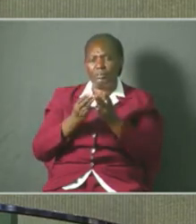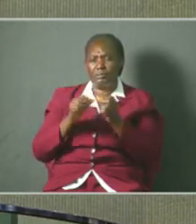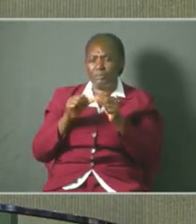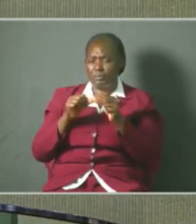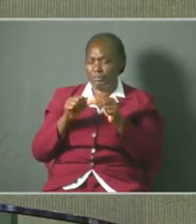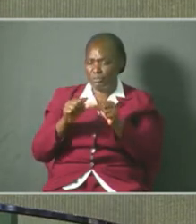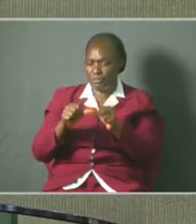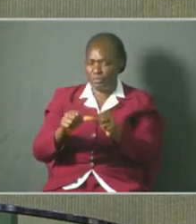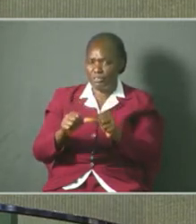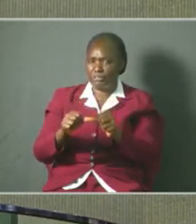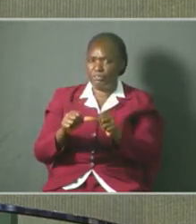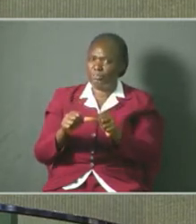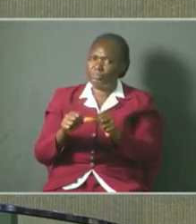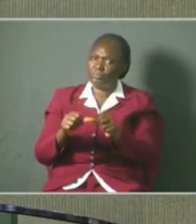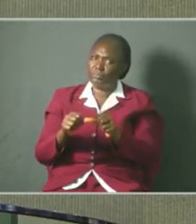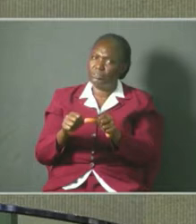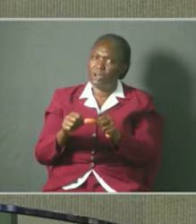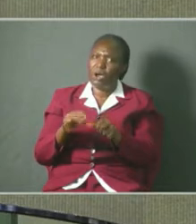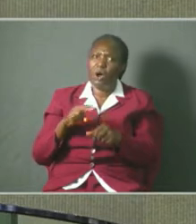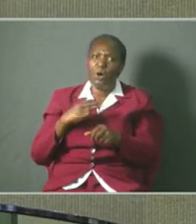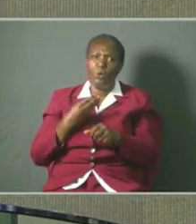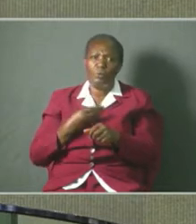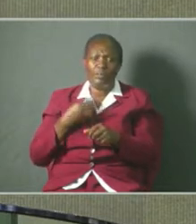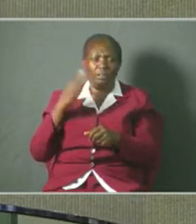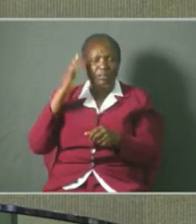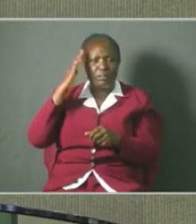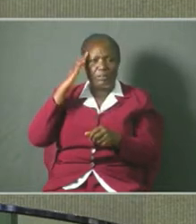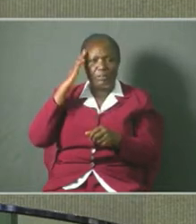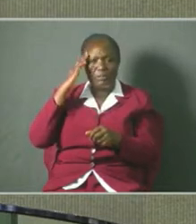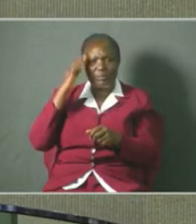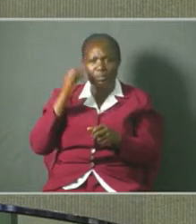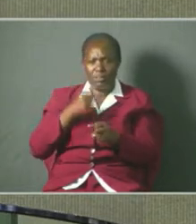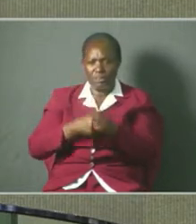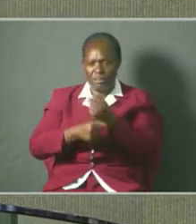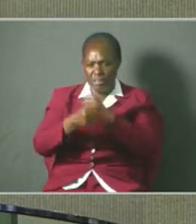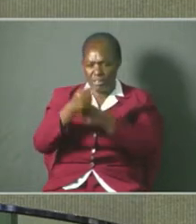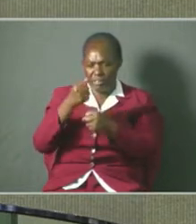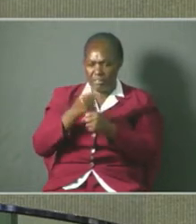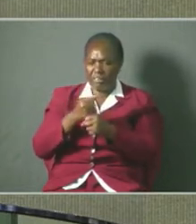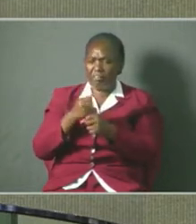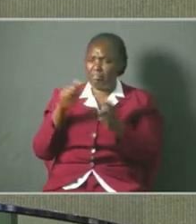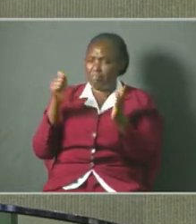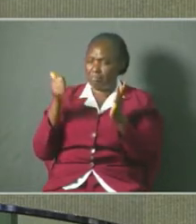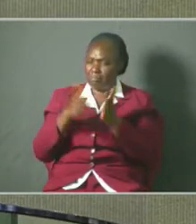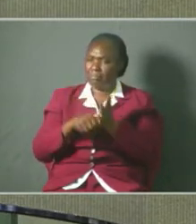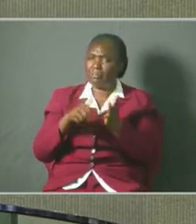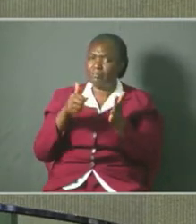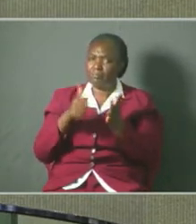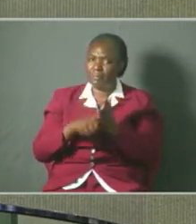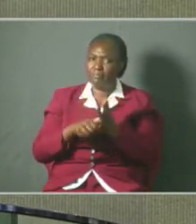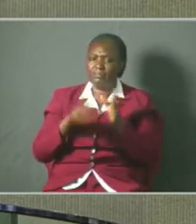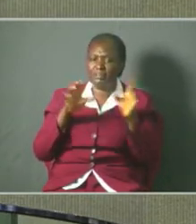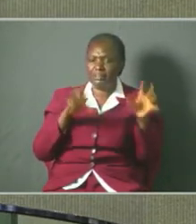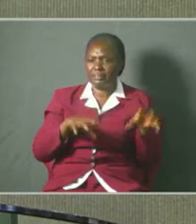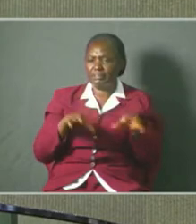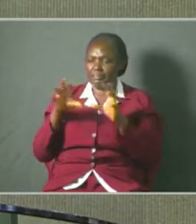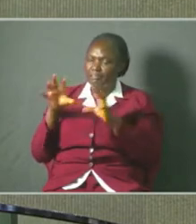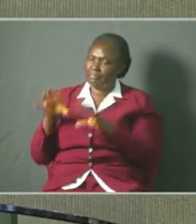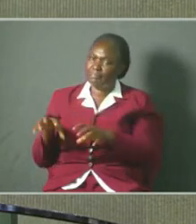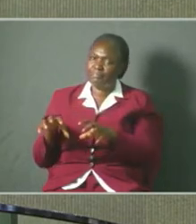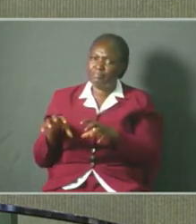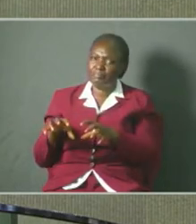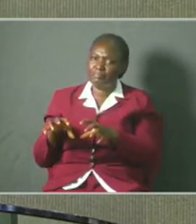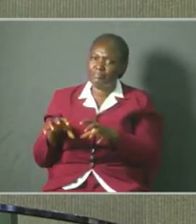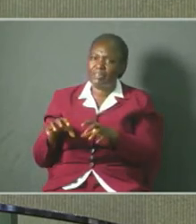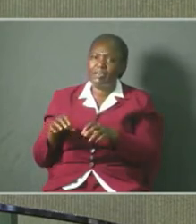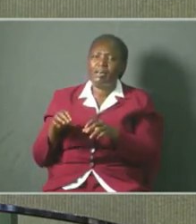is. I know we've had a year very turbulent, a year of crisis, a year of ups and downs, a year